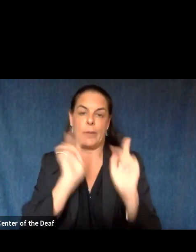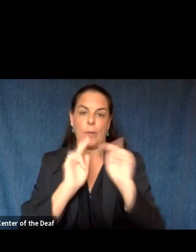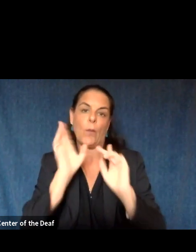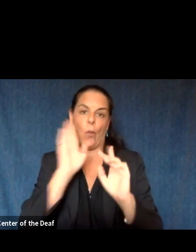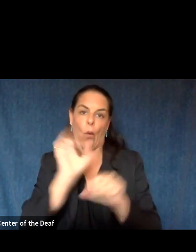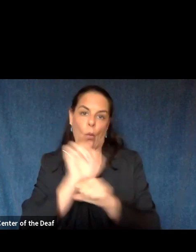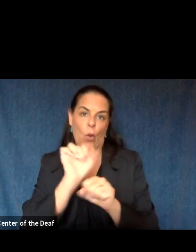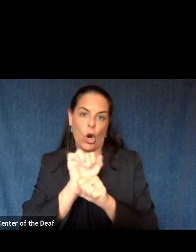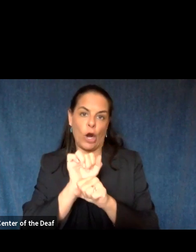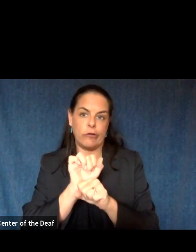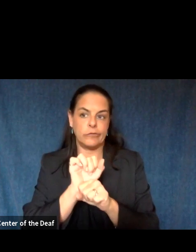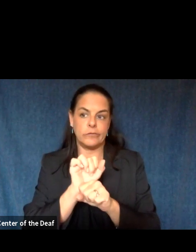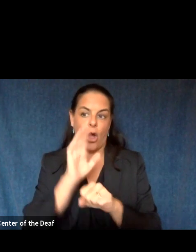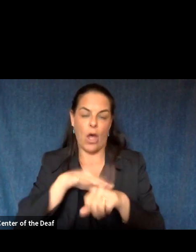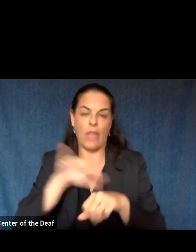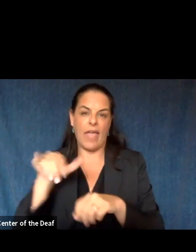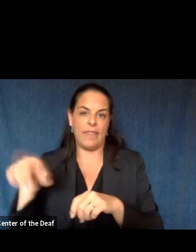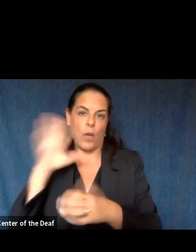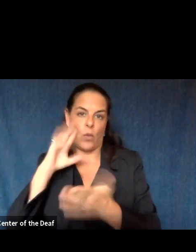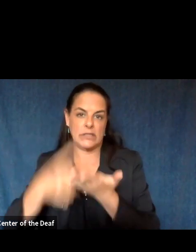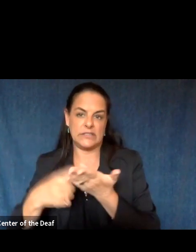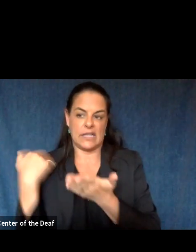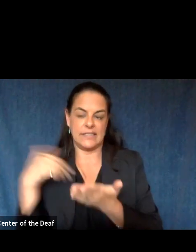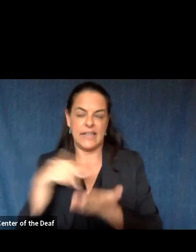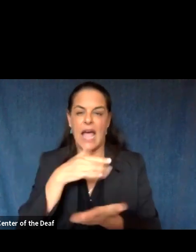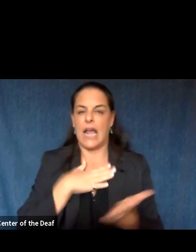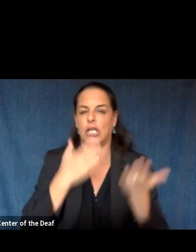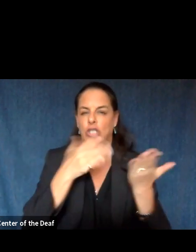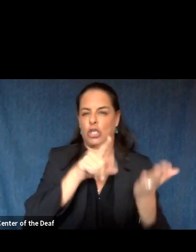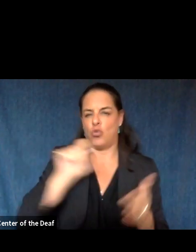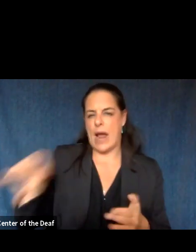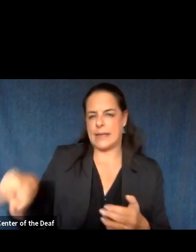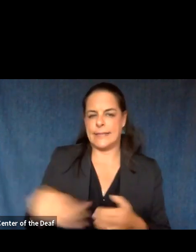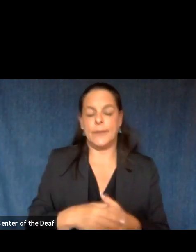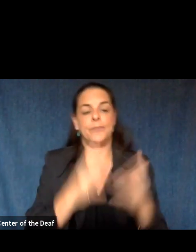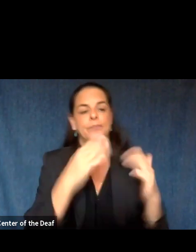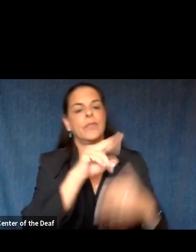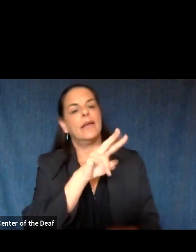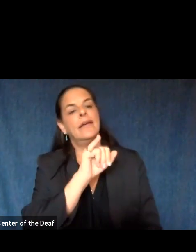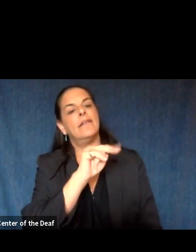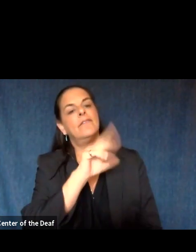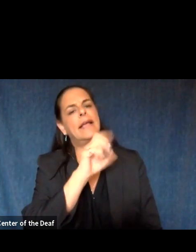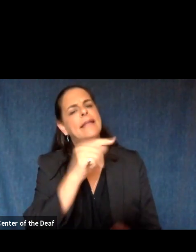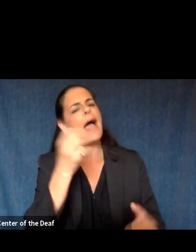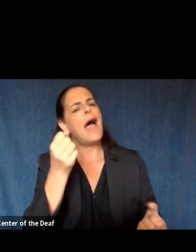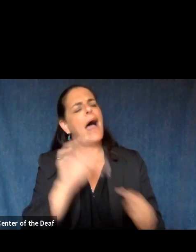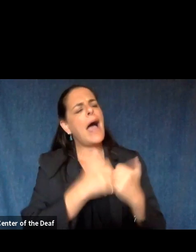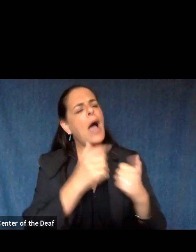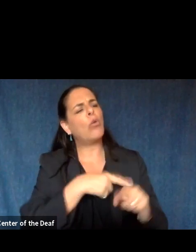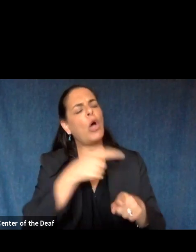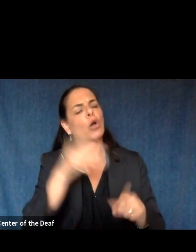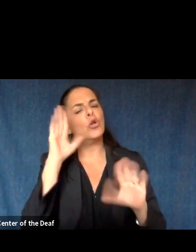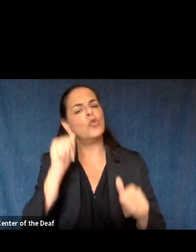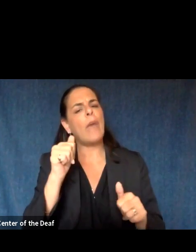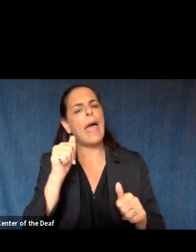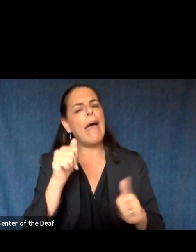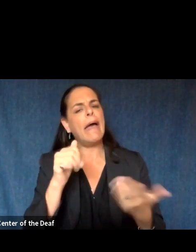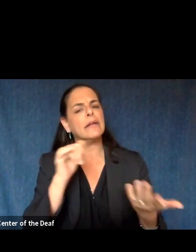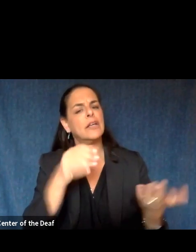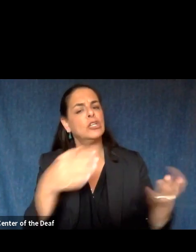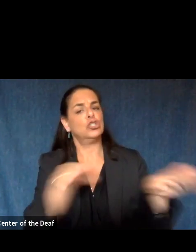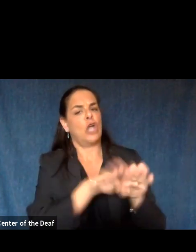questions to them. From Vincent with the Sentinel, how long do you expect to see the shutdown lasting here before the county can fully